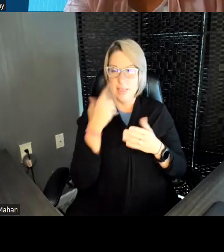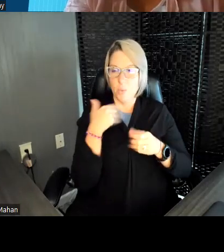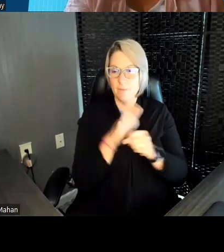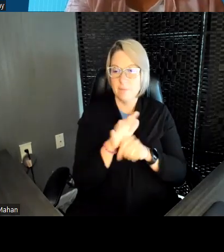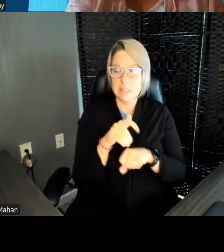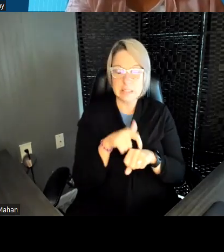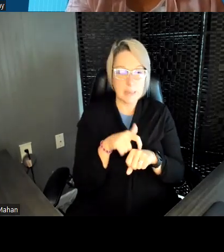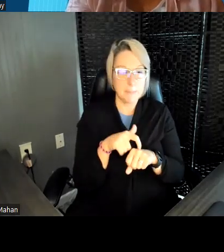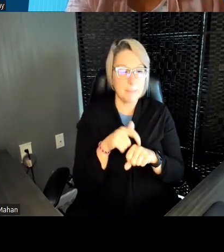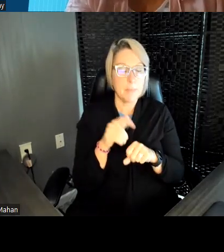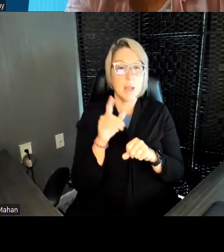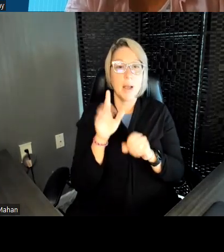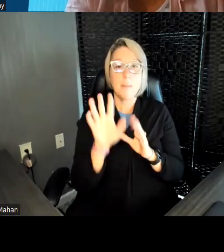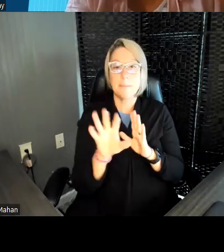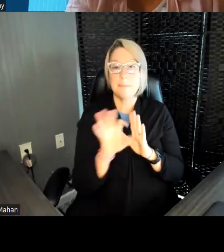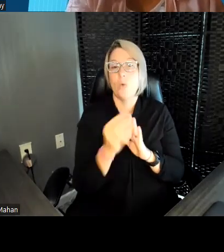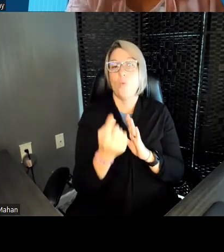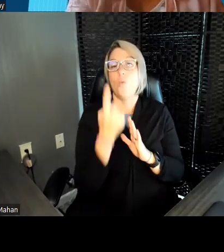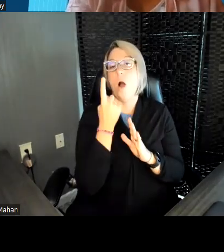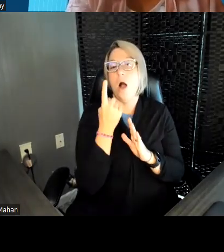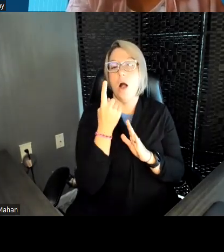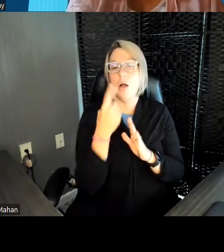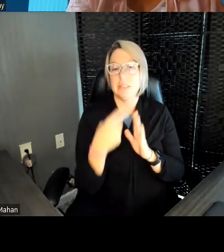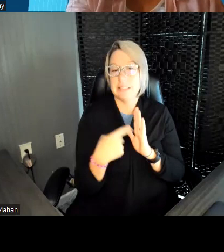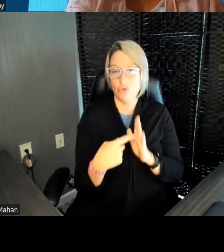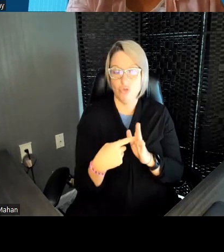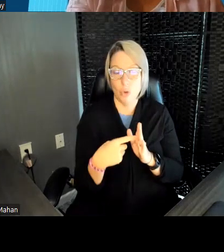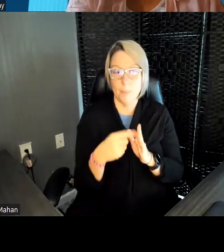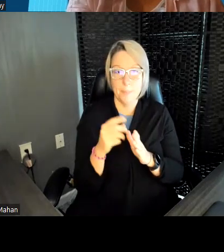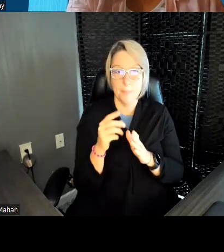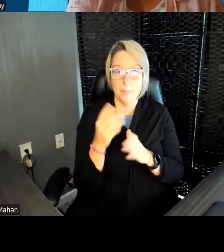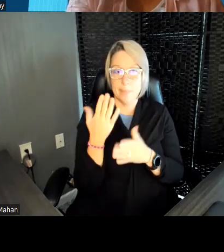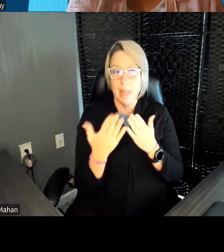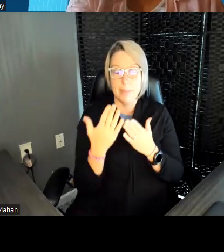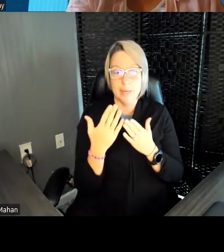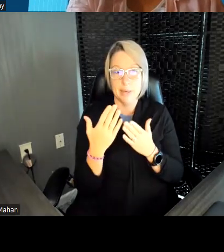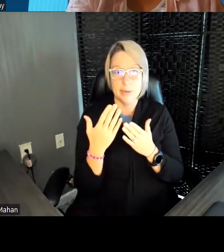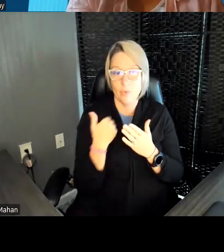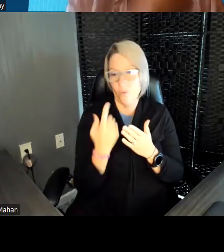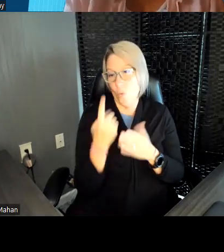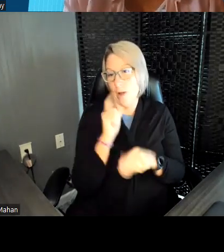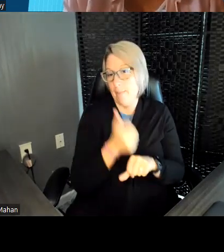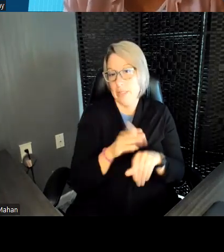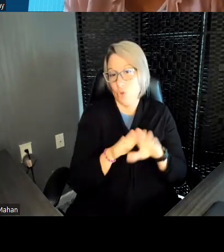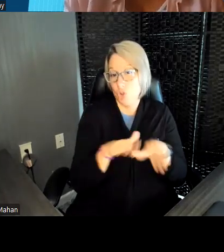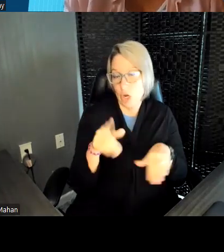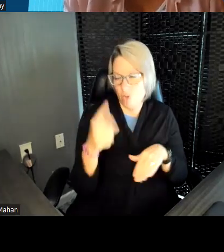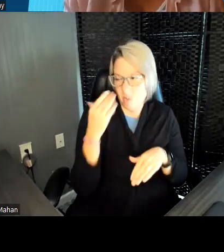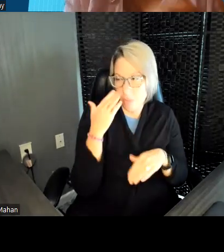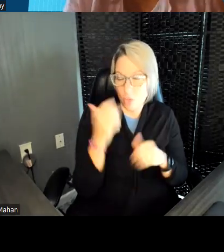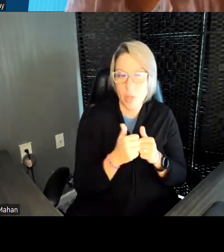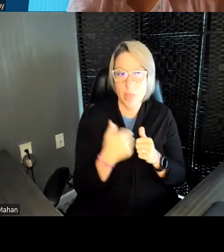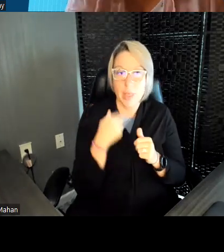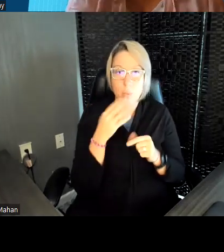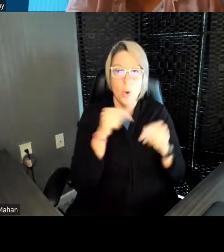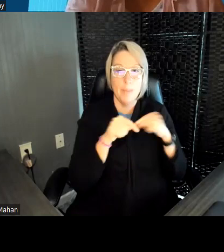time, is pick a particular syndrome. So just, and you may have one based on a child that you know about, and I'll go back, but